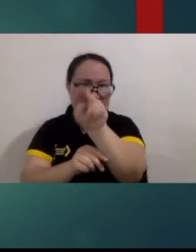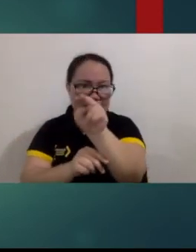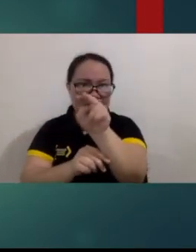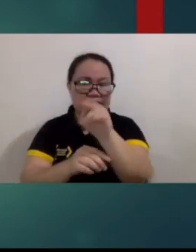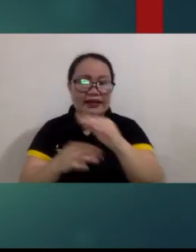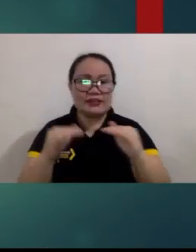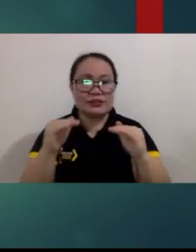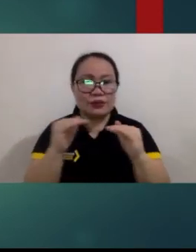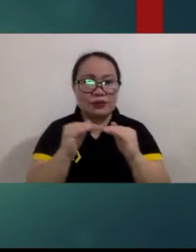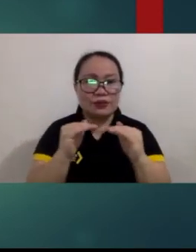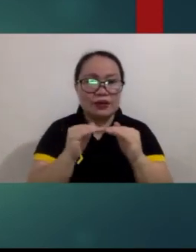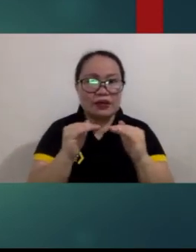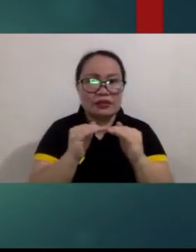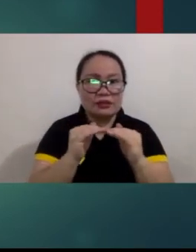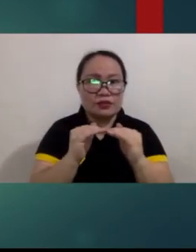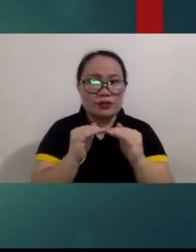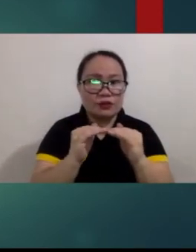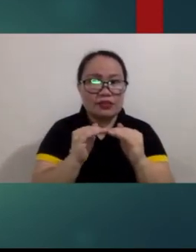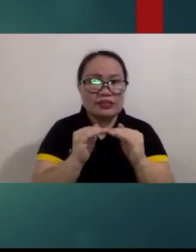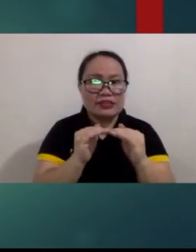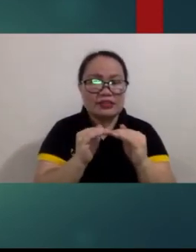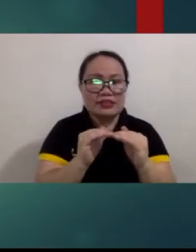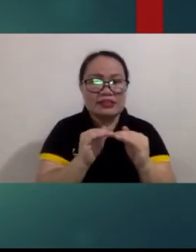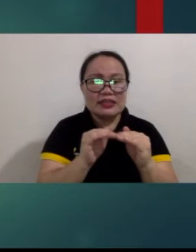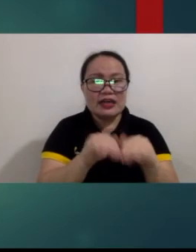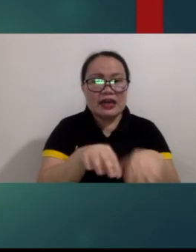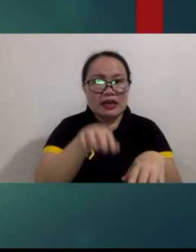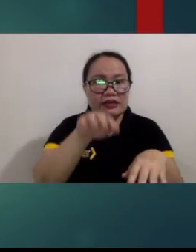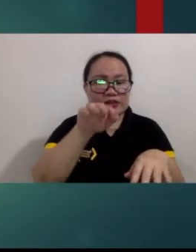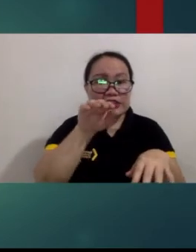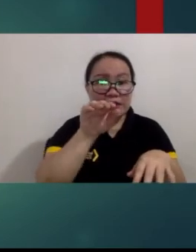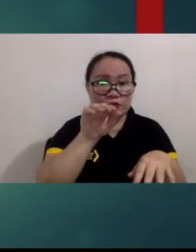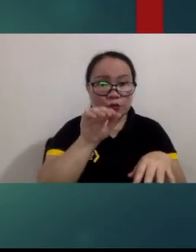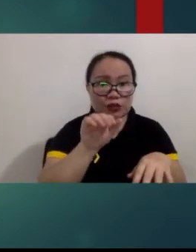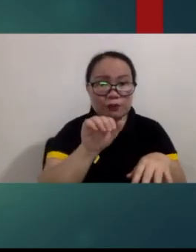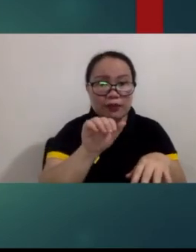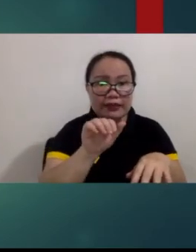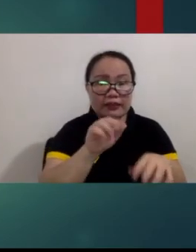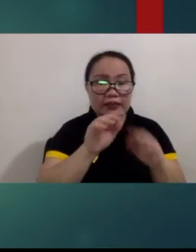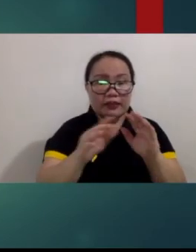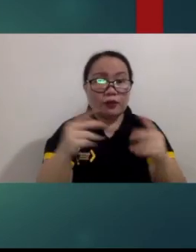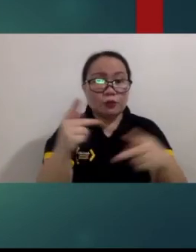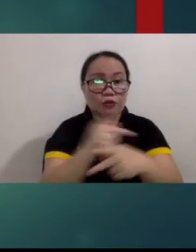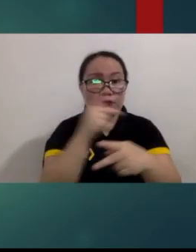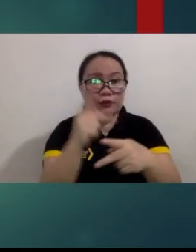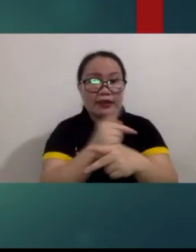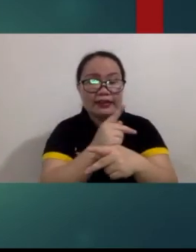of n. So to solve this is just have to multiply